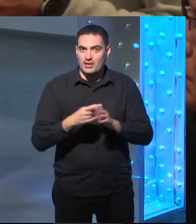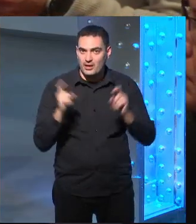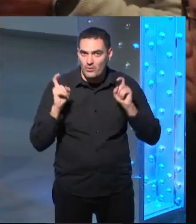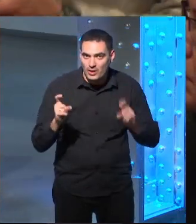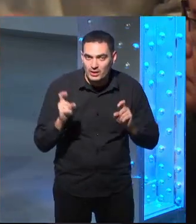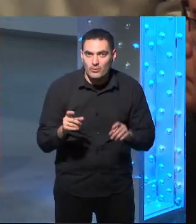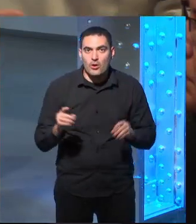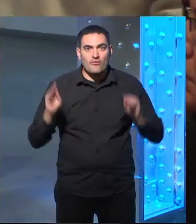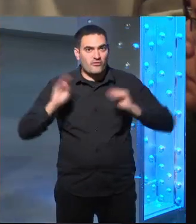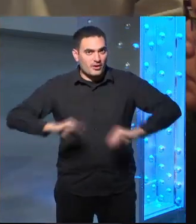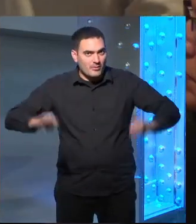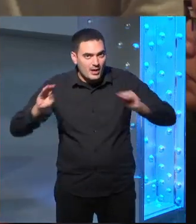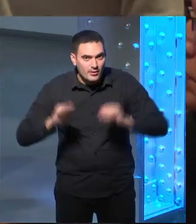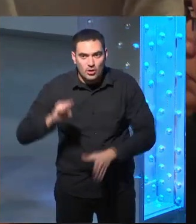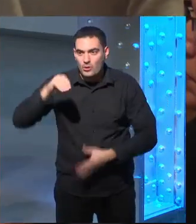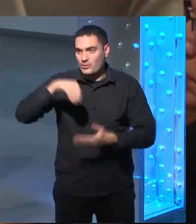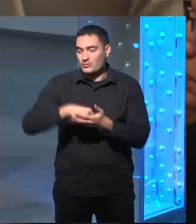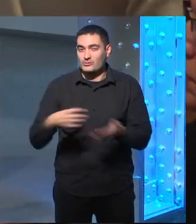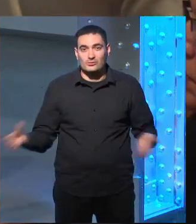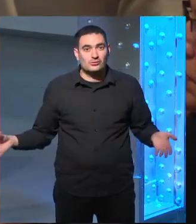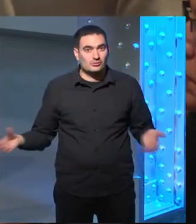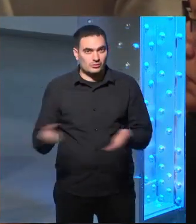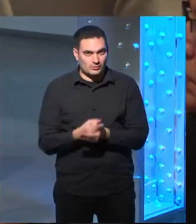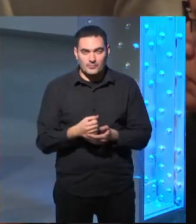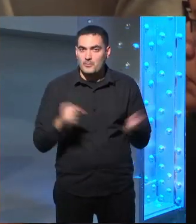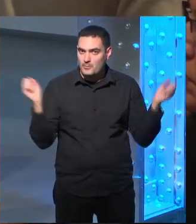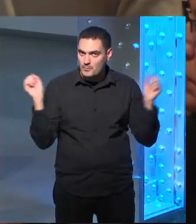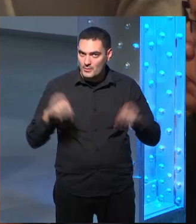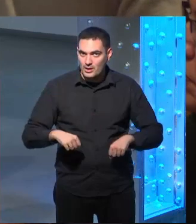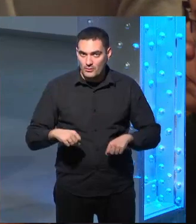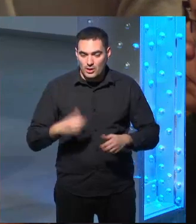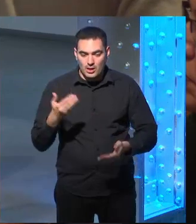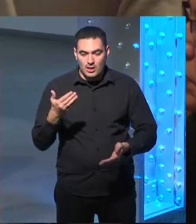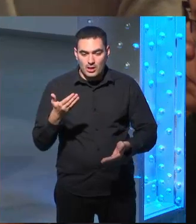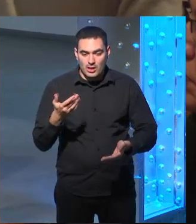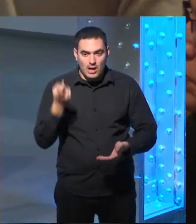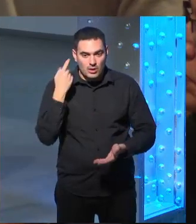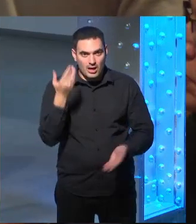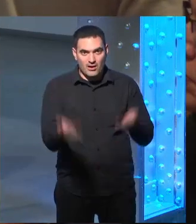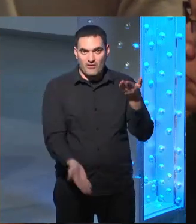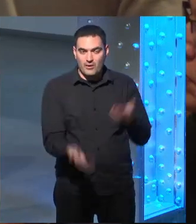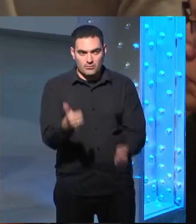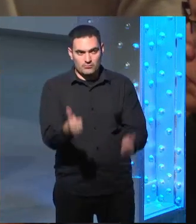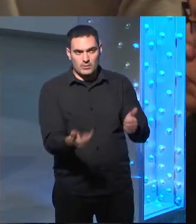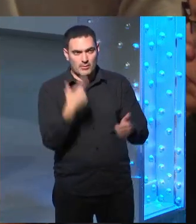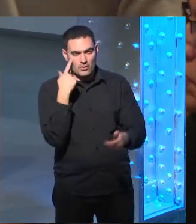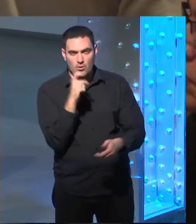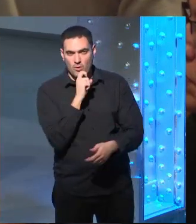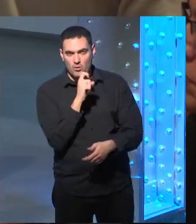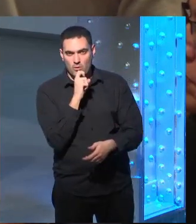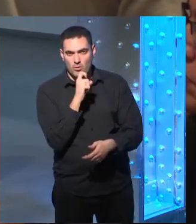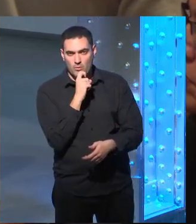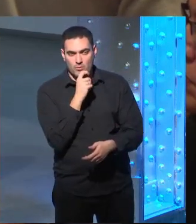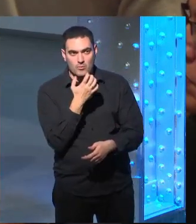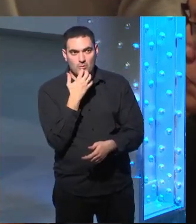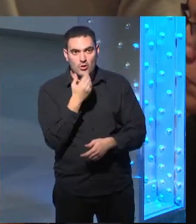training and the educational system and the contents, I agree with everything that has been said, but I think that the problem is the way we are assessing these students, because